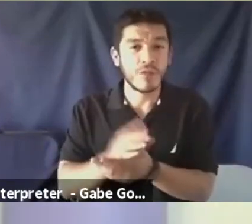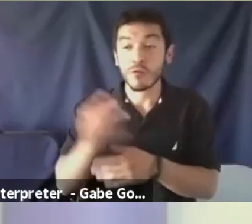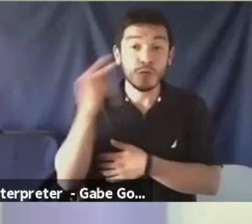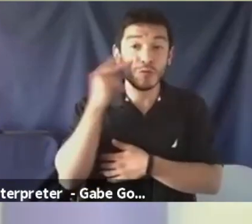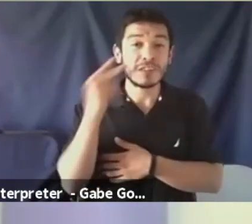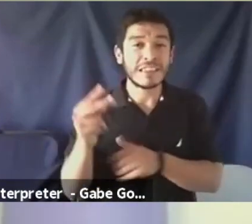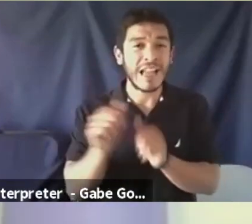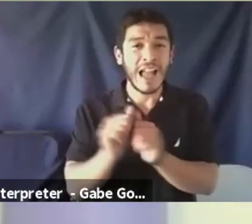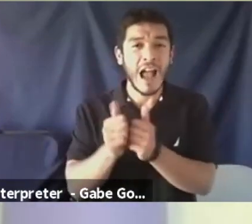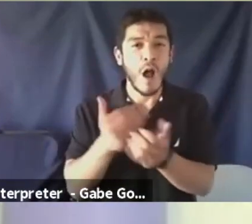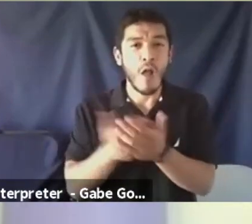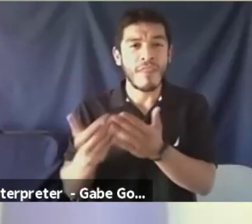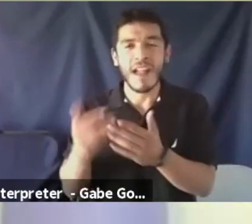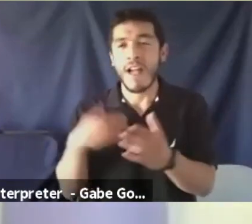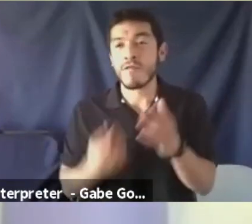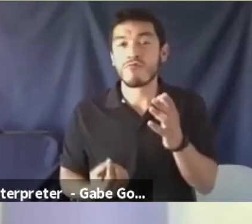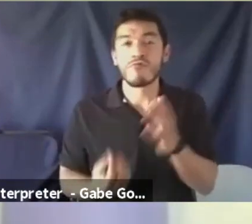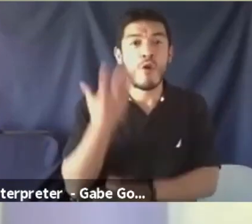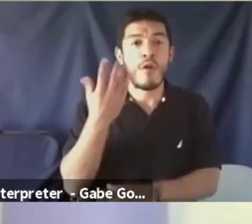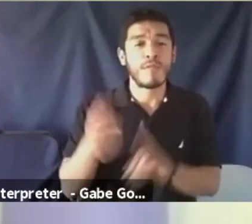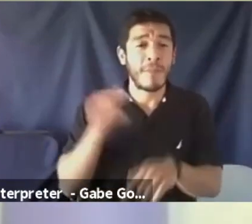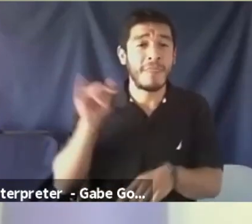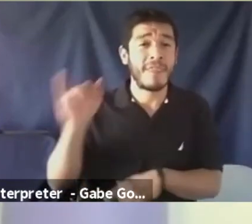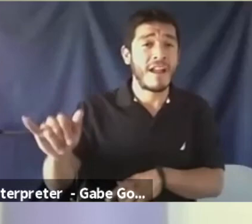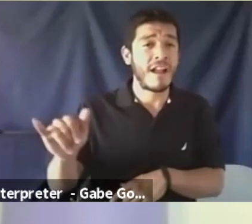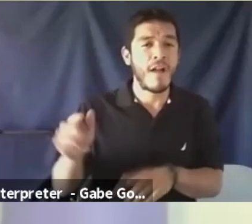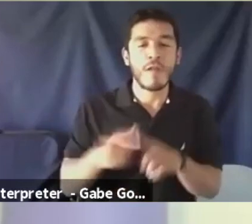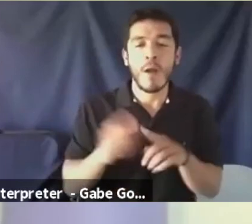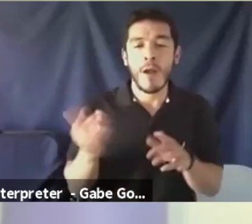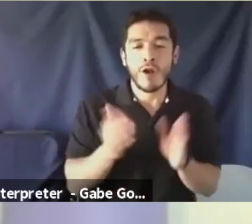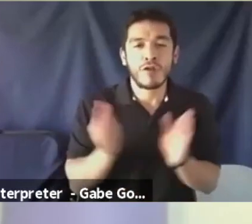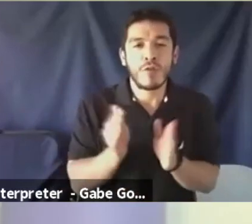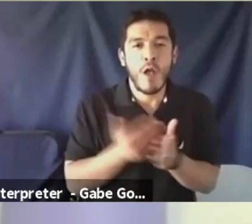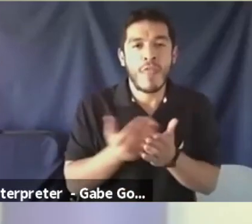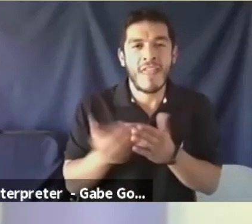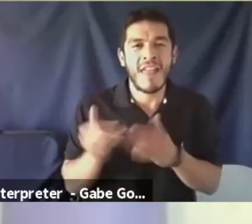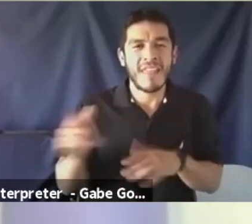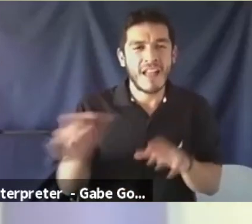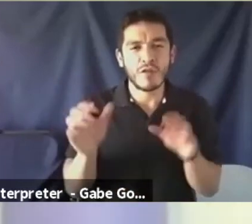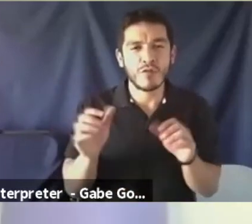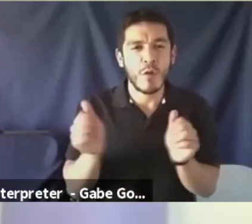how things have spread and grown off of these small things that they were doing with